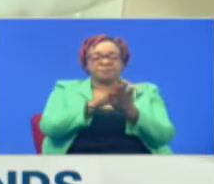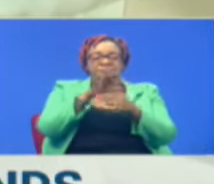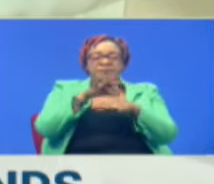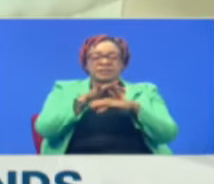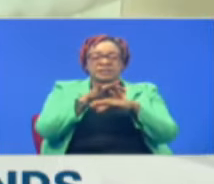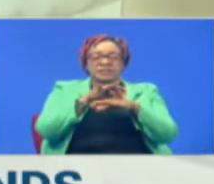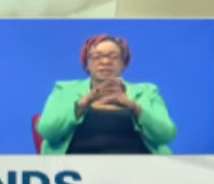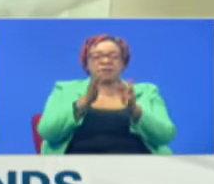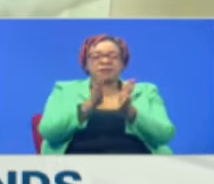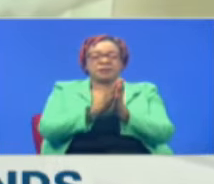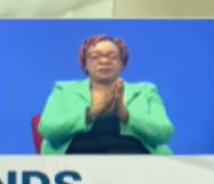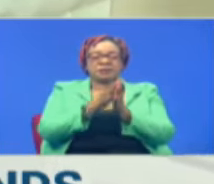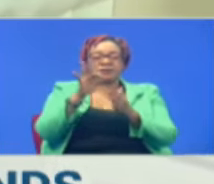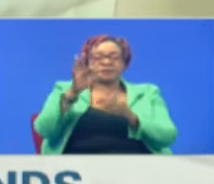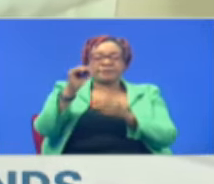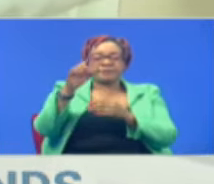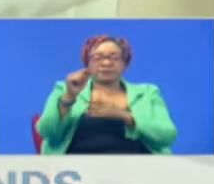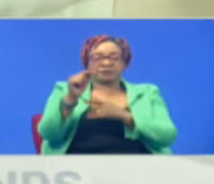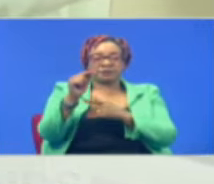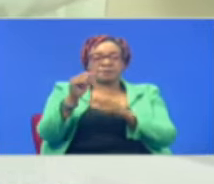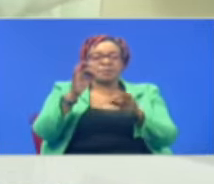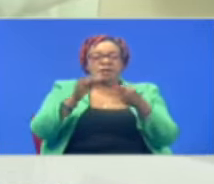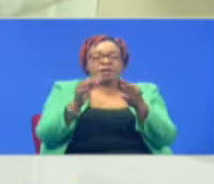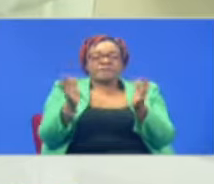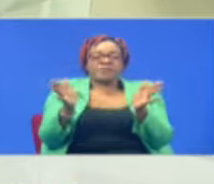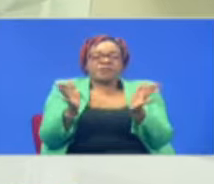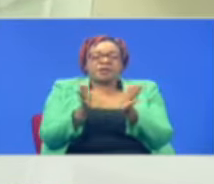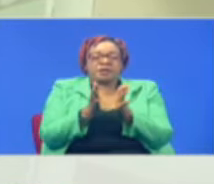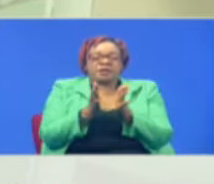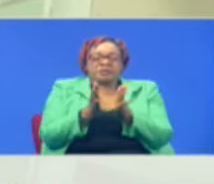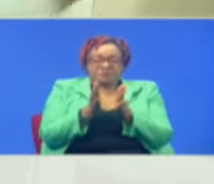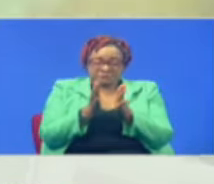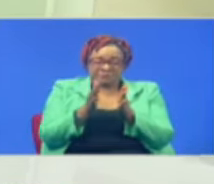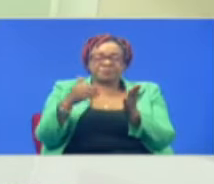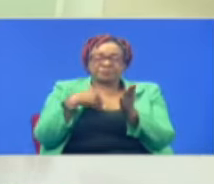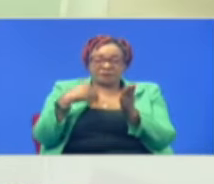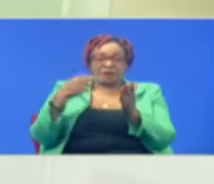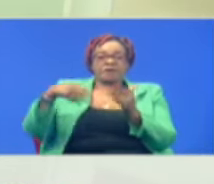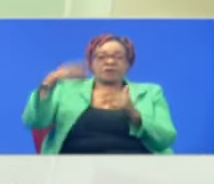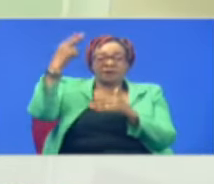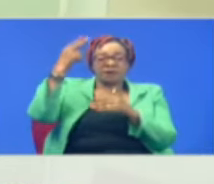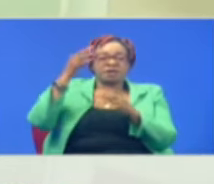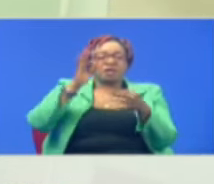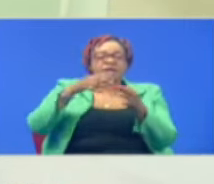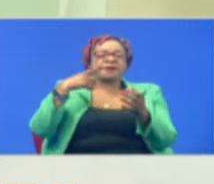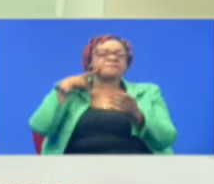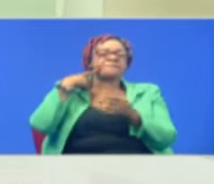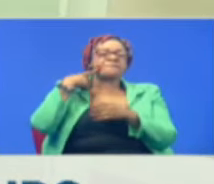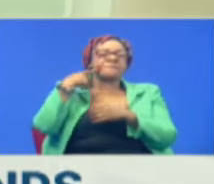fat. Yeah, so if you're small, it goes up. If you're big or your body fat